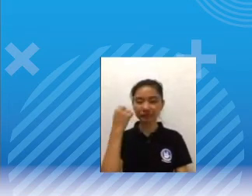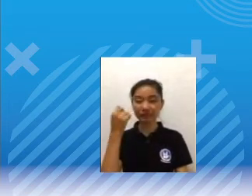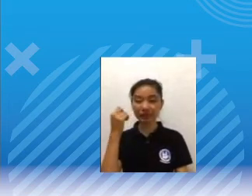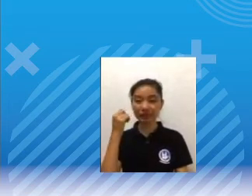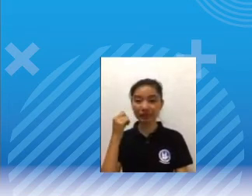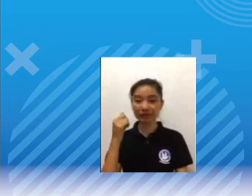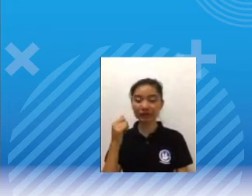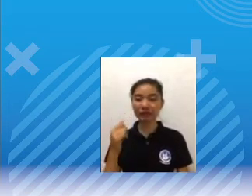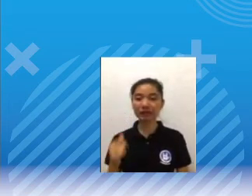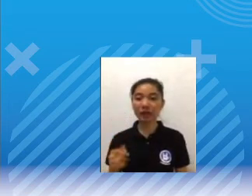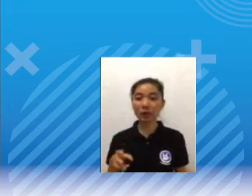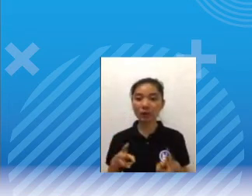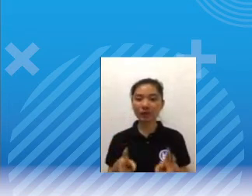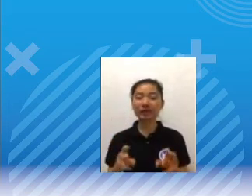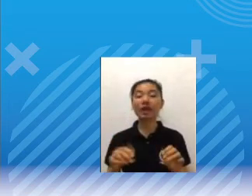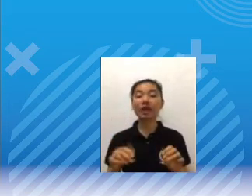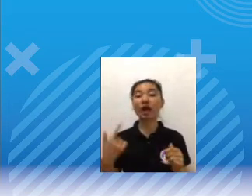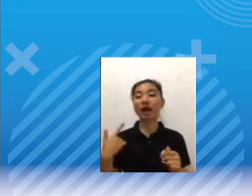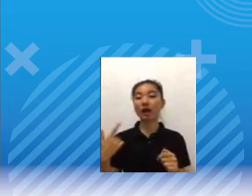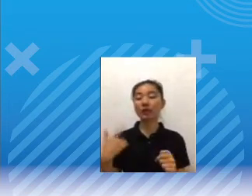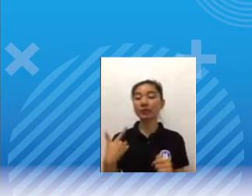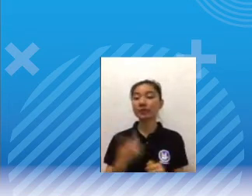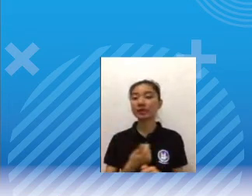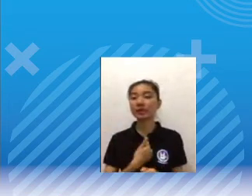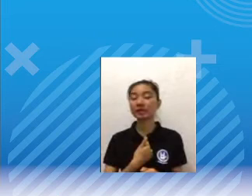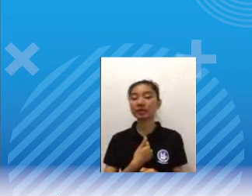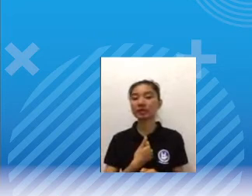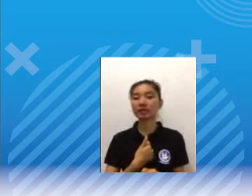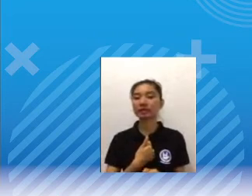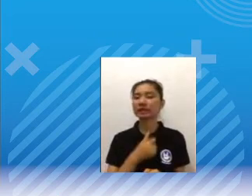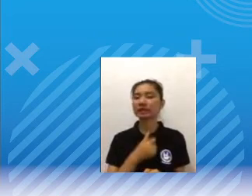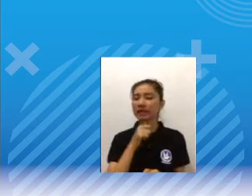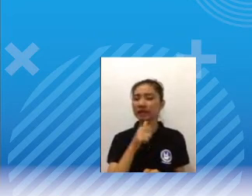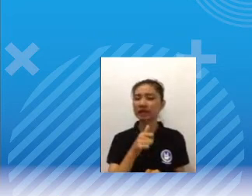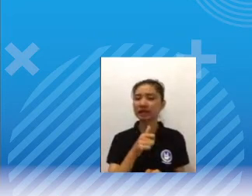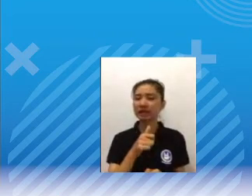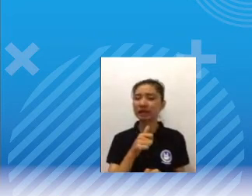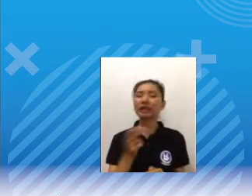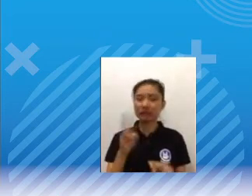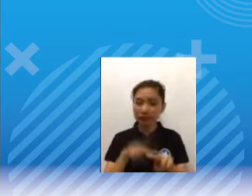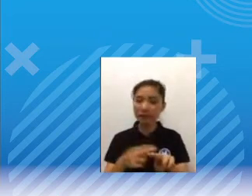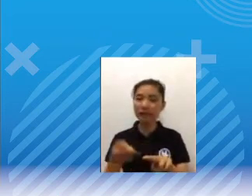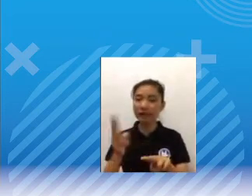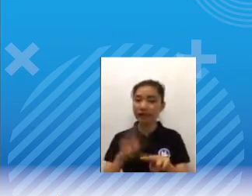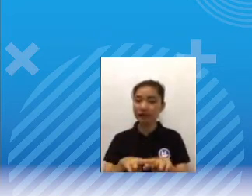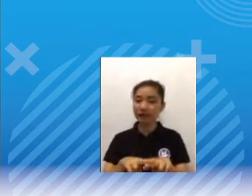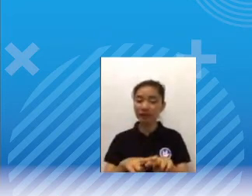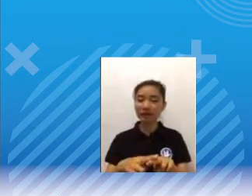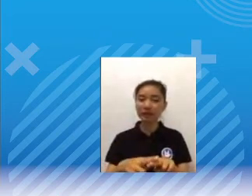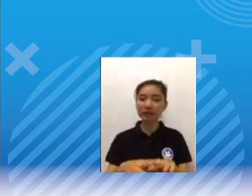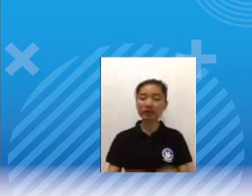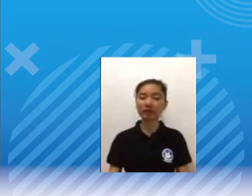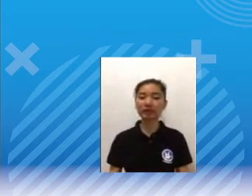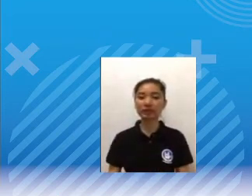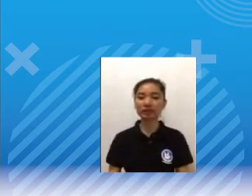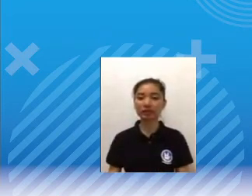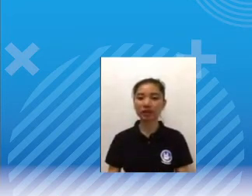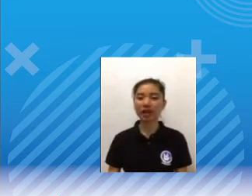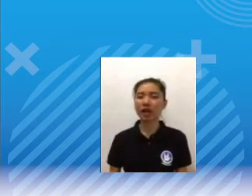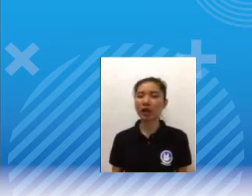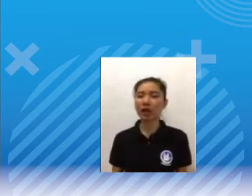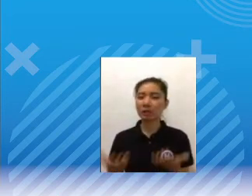for us. Hindi natin kailangan gumawa ng extra. Siguro ang extra na kailangan natin gawin is yun nga, to be creative